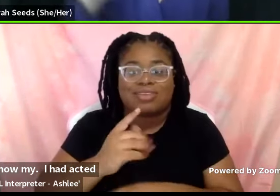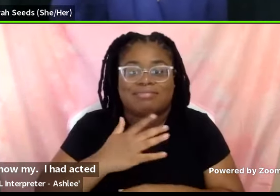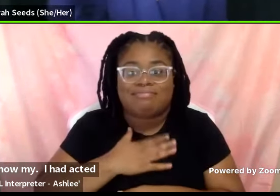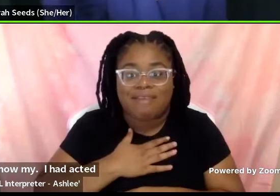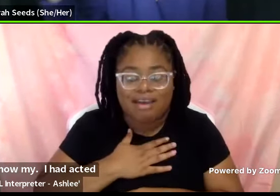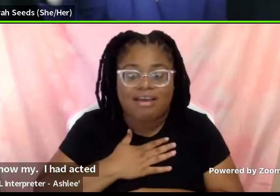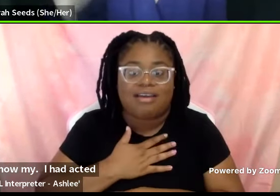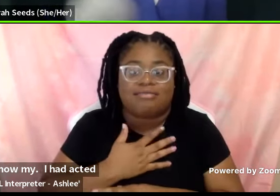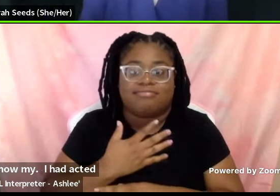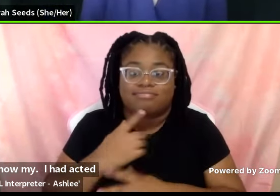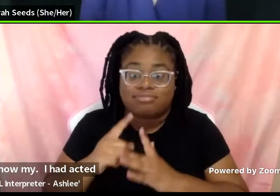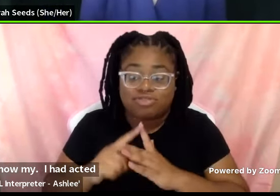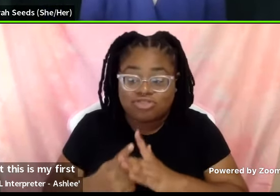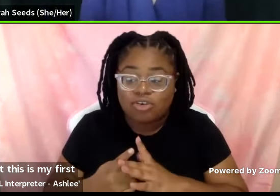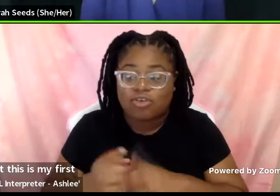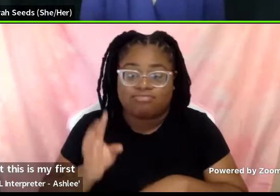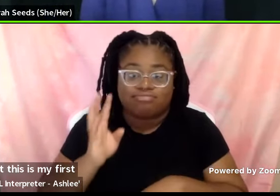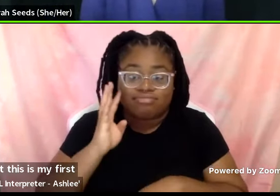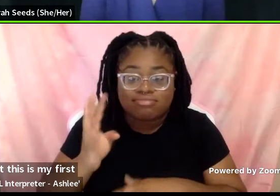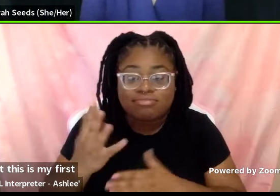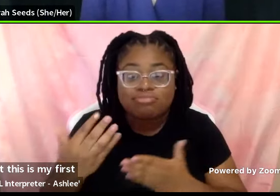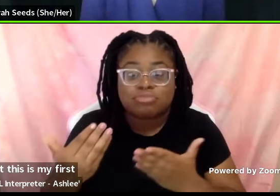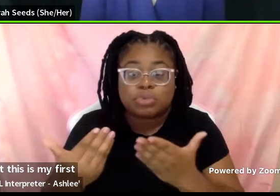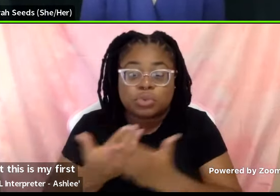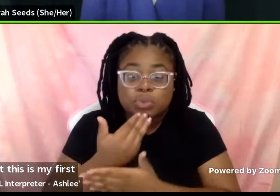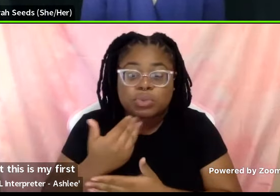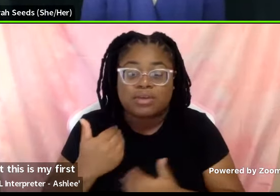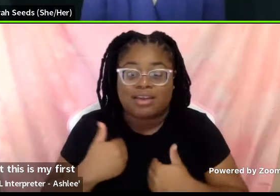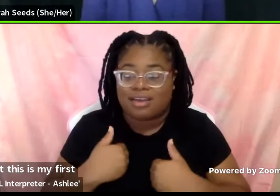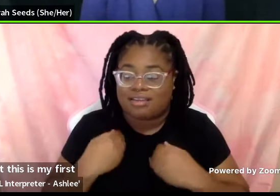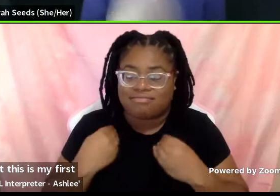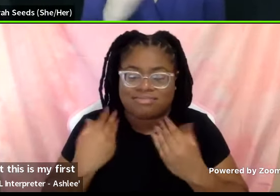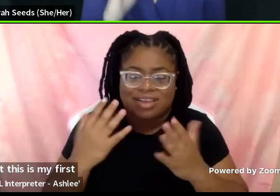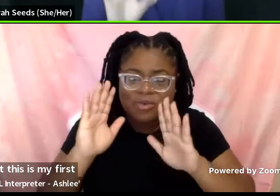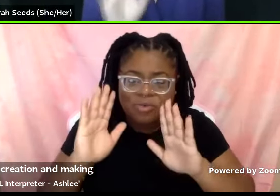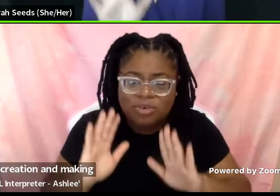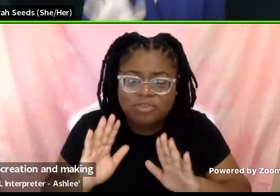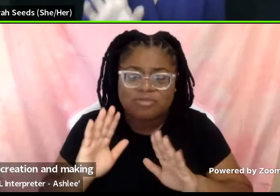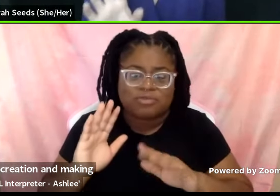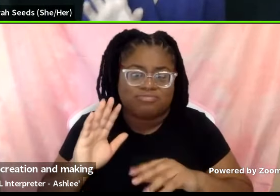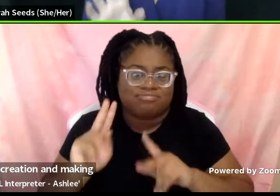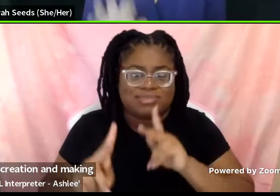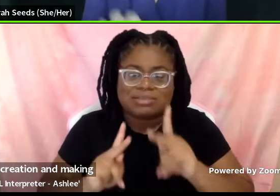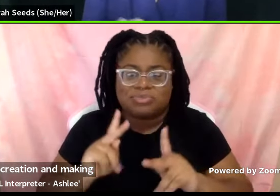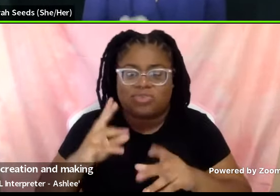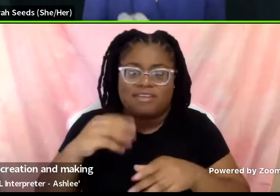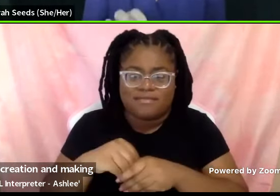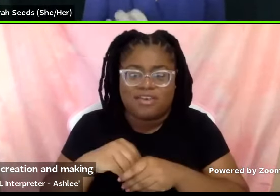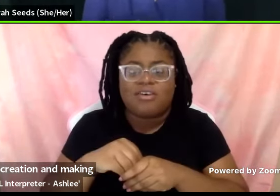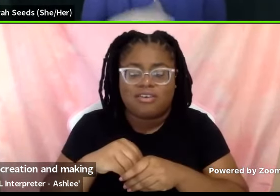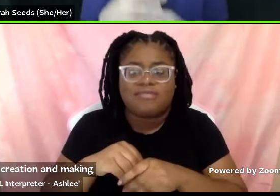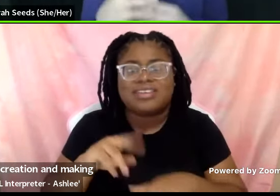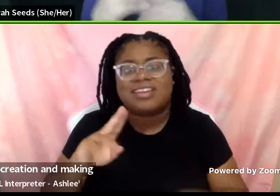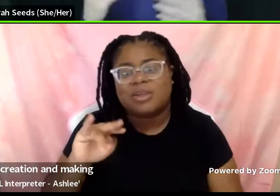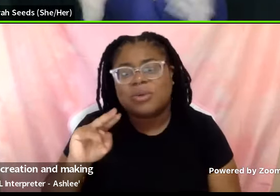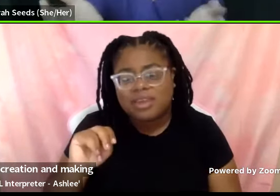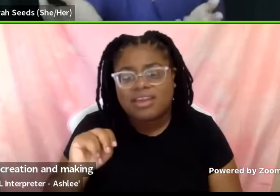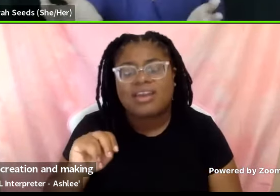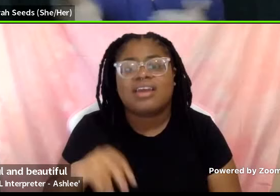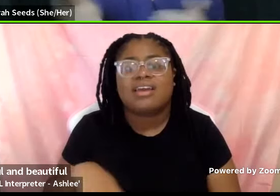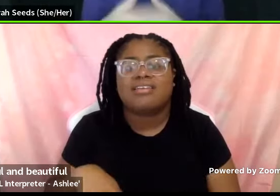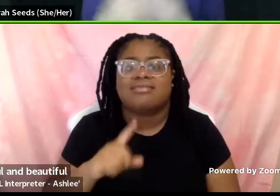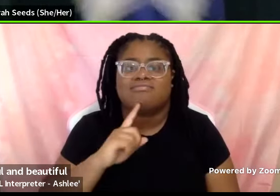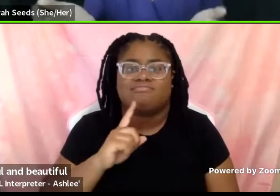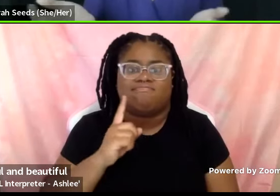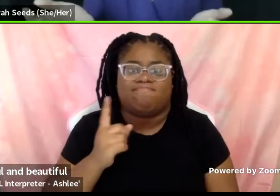creation and making it. And I had a lot of wonderful, beautiful people in this union, especially that were very